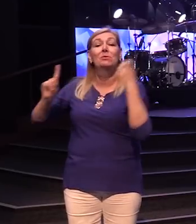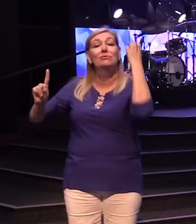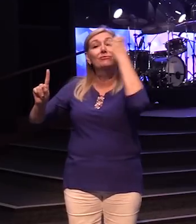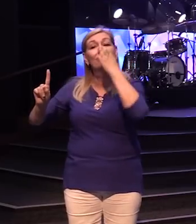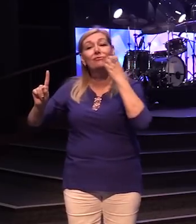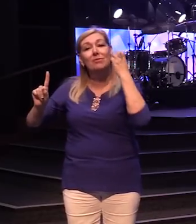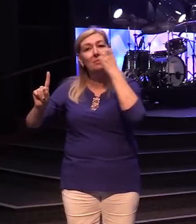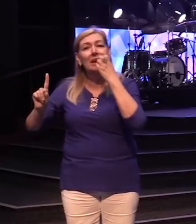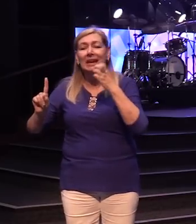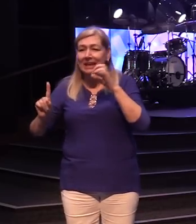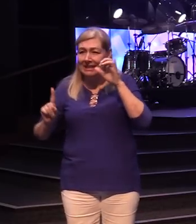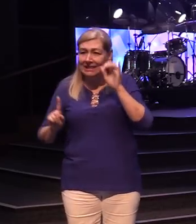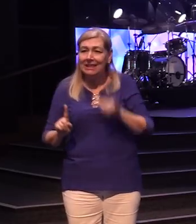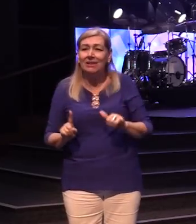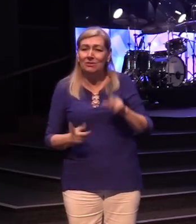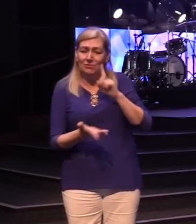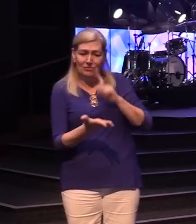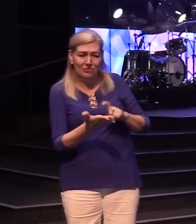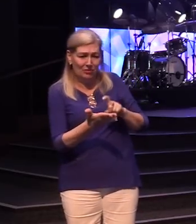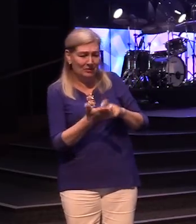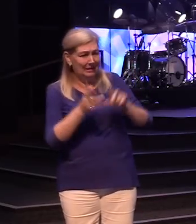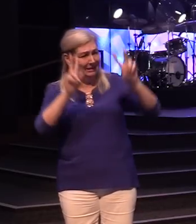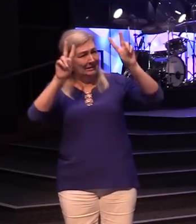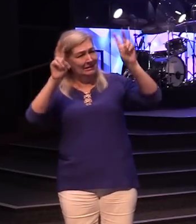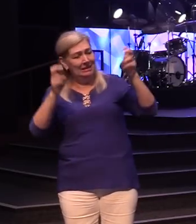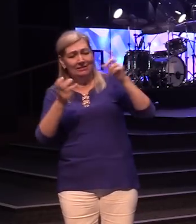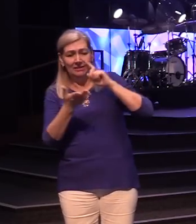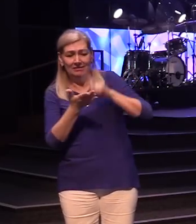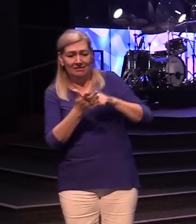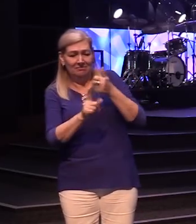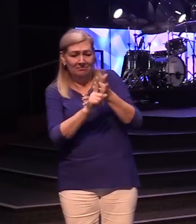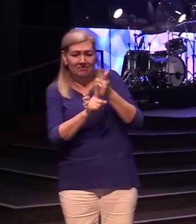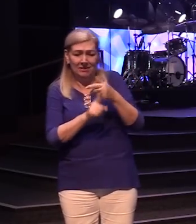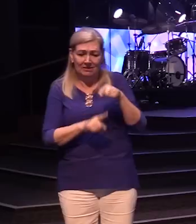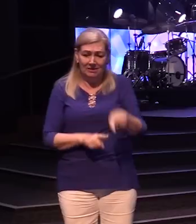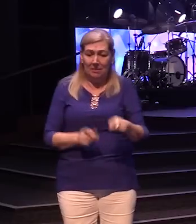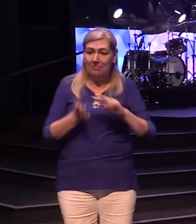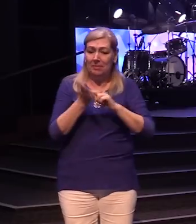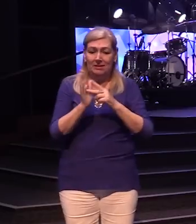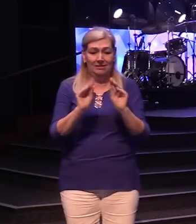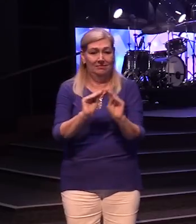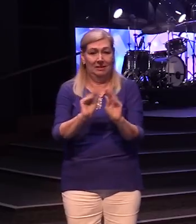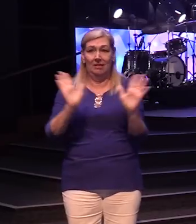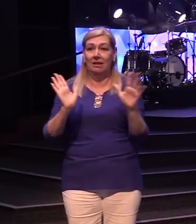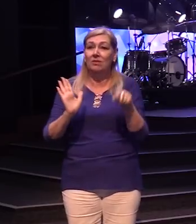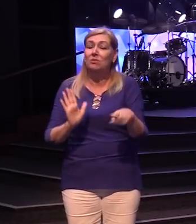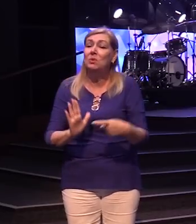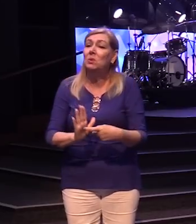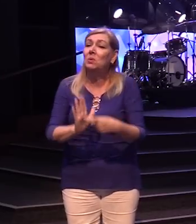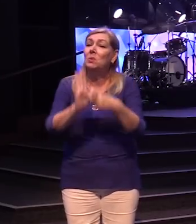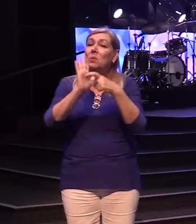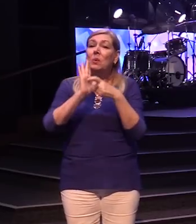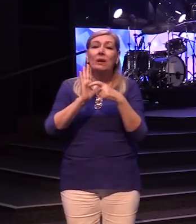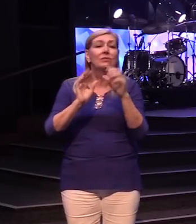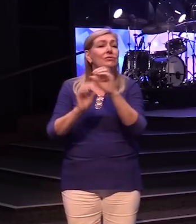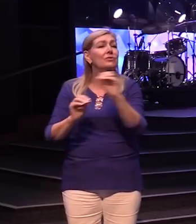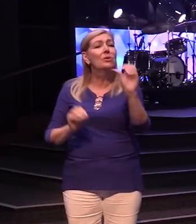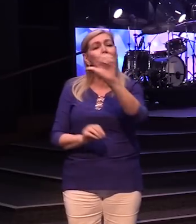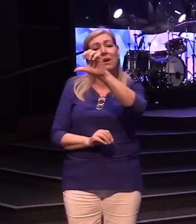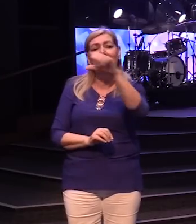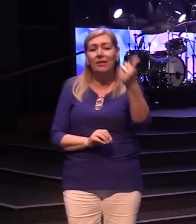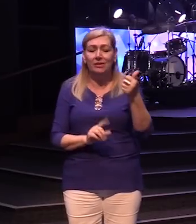that this is self-evident. Do you understand the phrase self-evident? It means requiring no other proof.